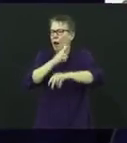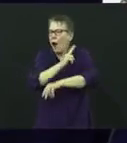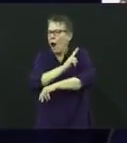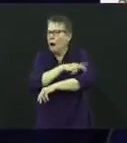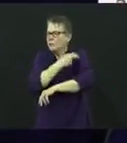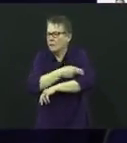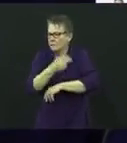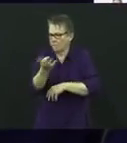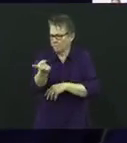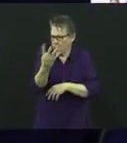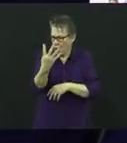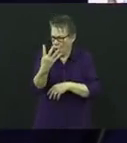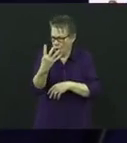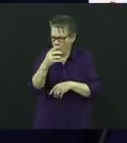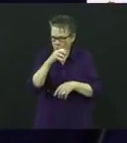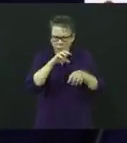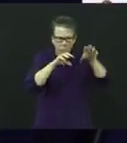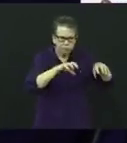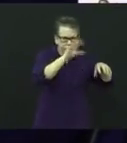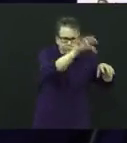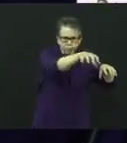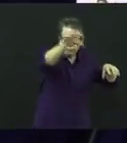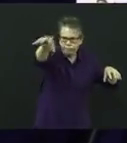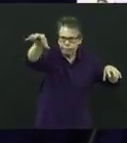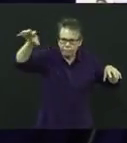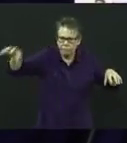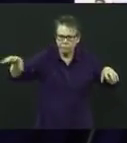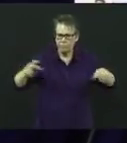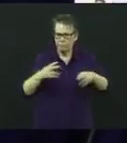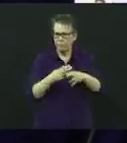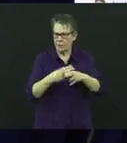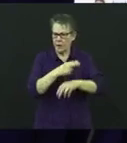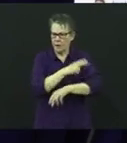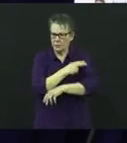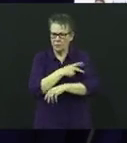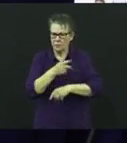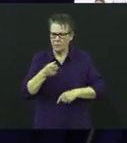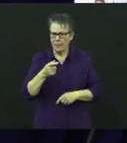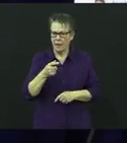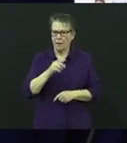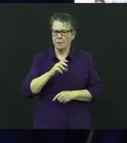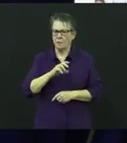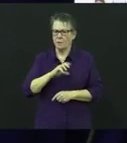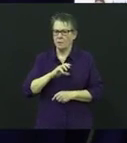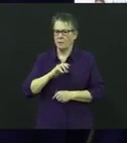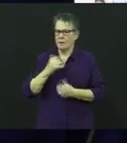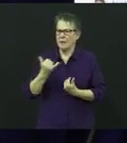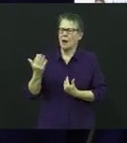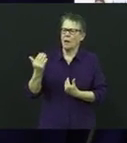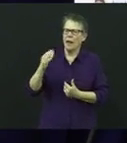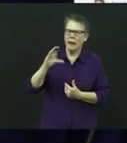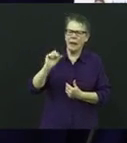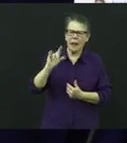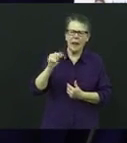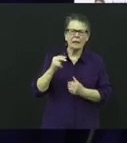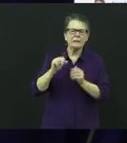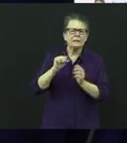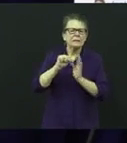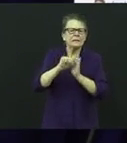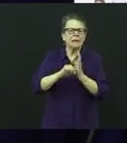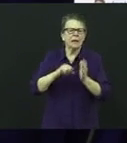to get into this tomorrow, but since the Gov asked and he's my boss, we're going to have one is going to be at the